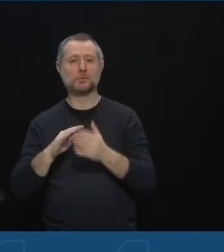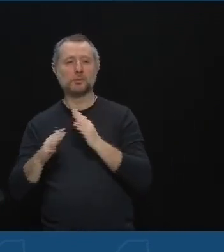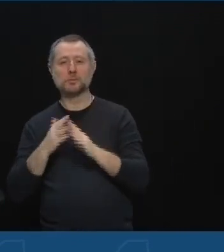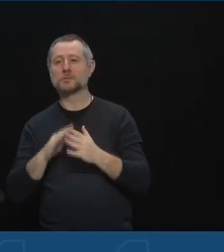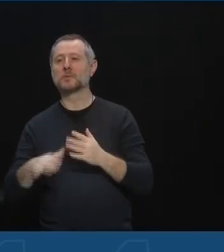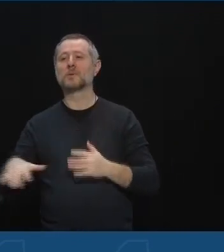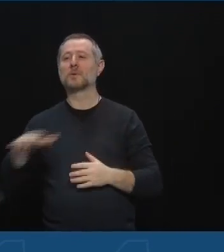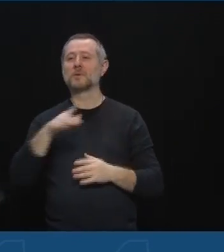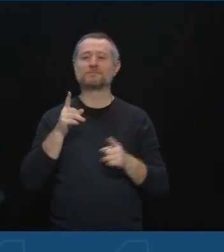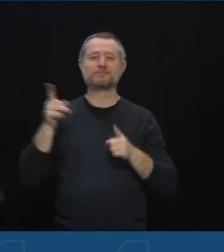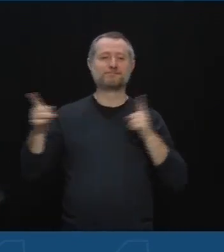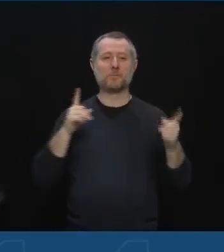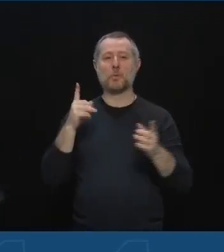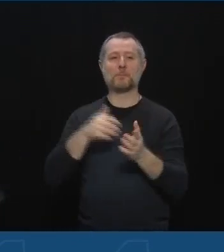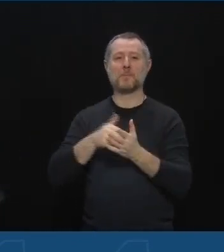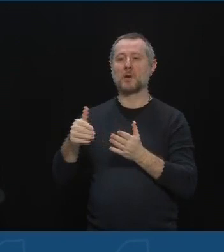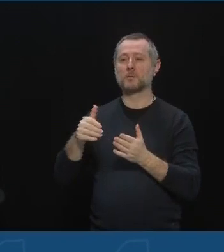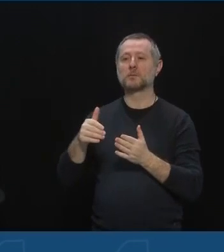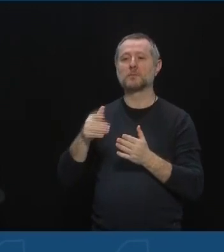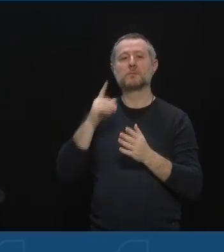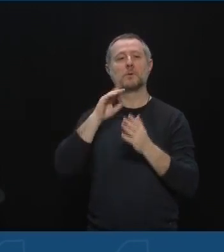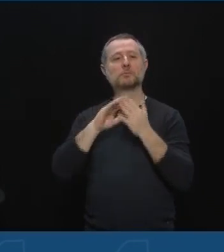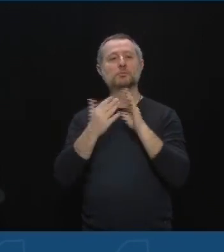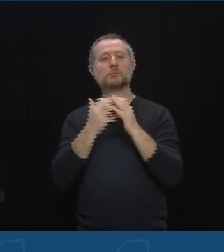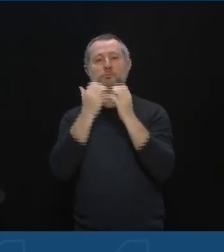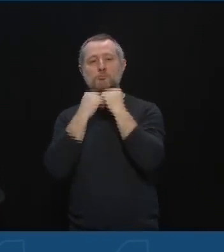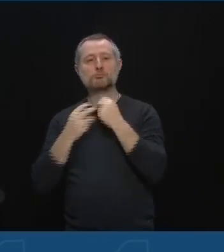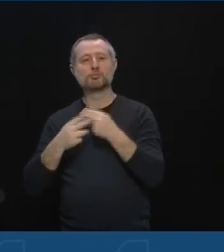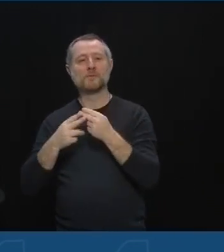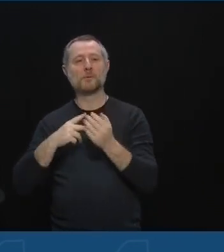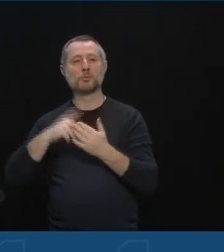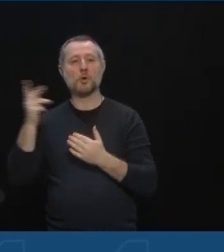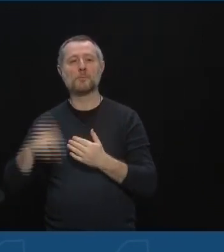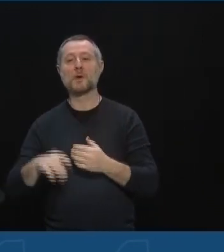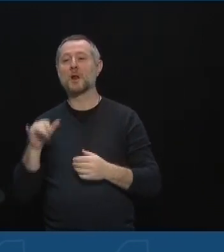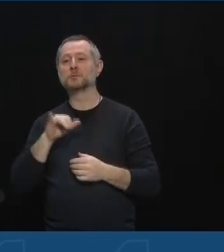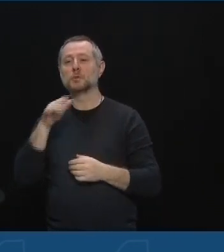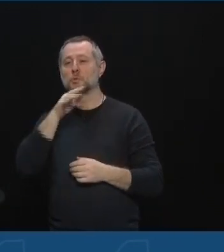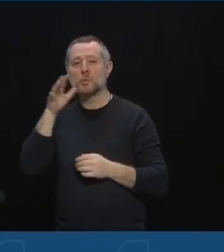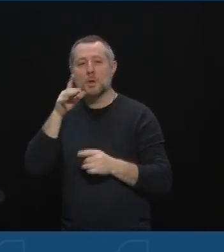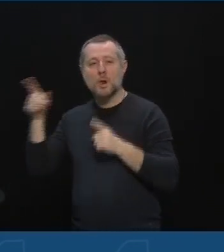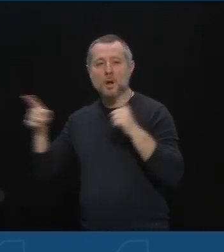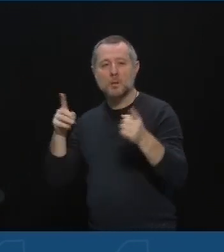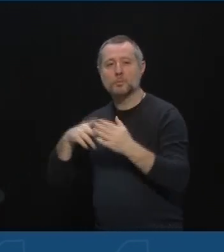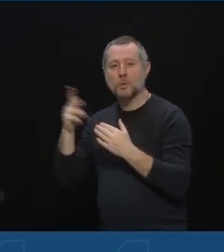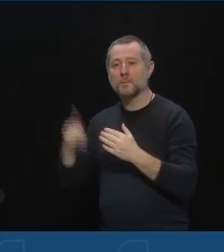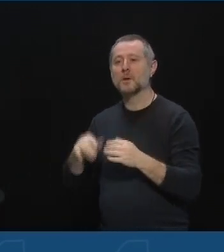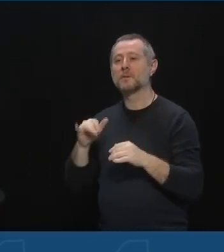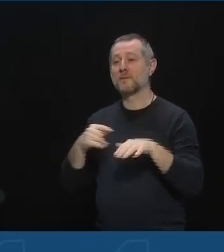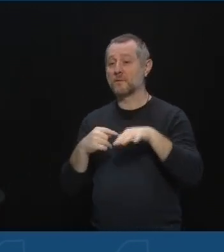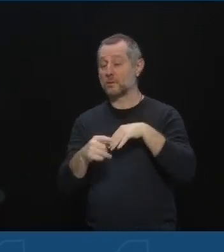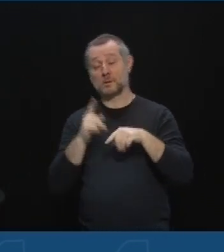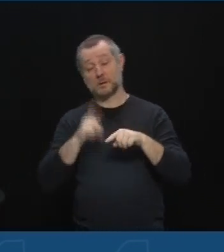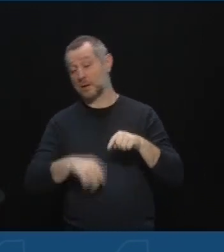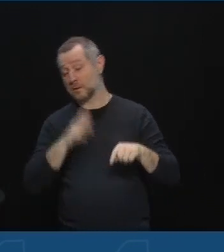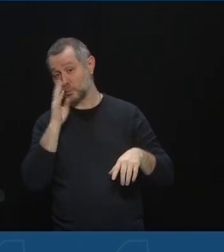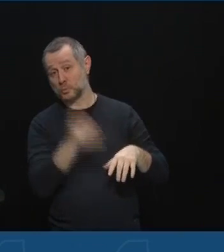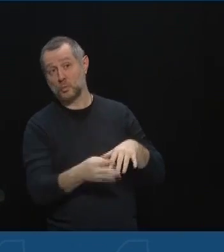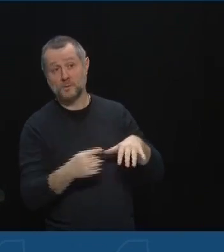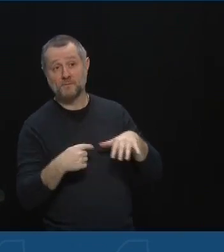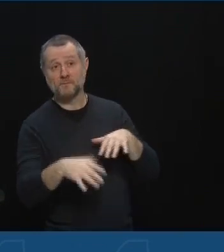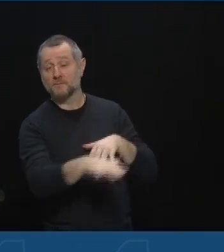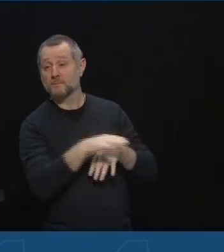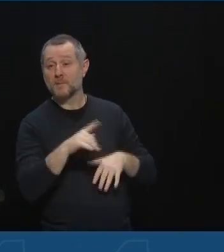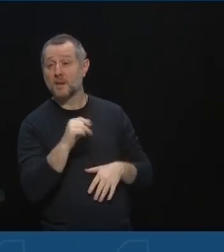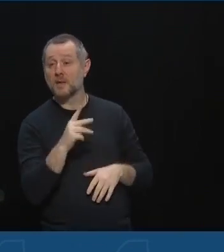in the Neighborhood Preservation Program and our rural programs as well. We cannot forget our rural areas. They may not be, because they're not the largest, they don't have a